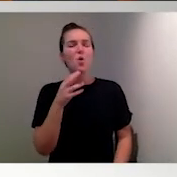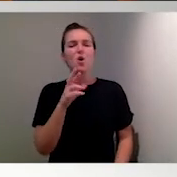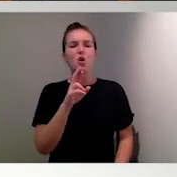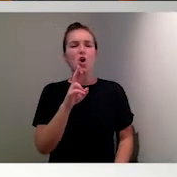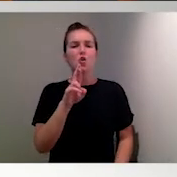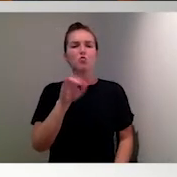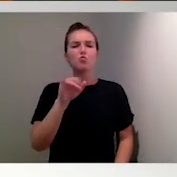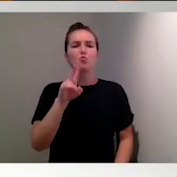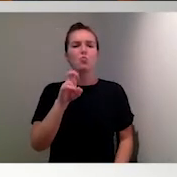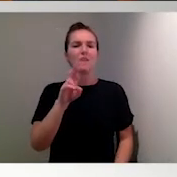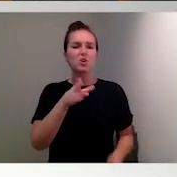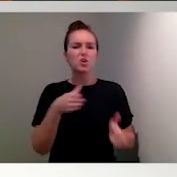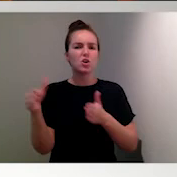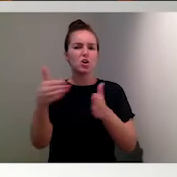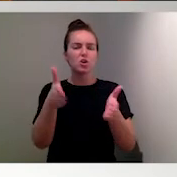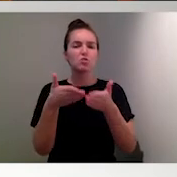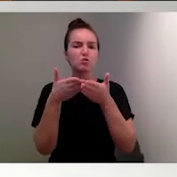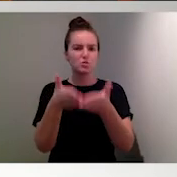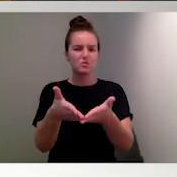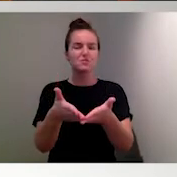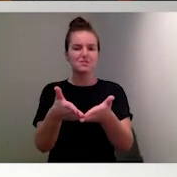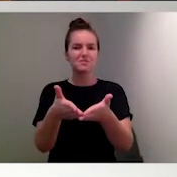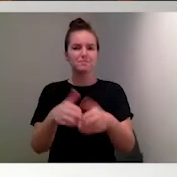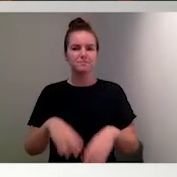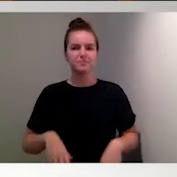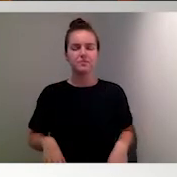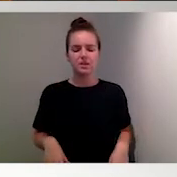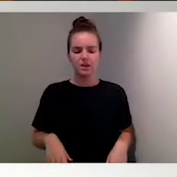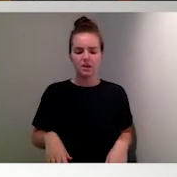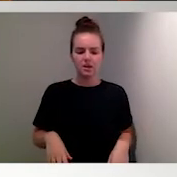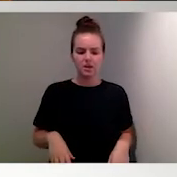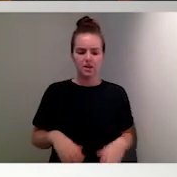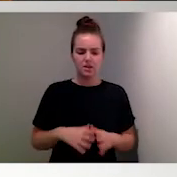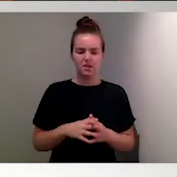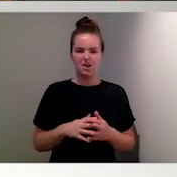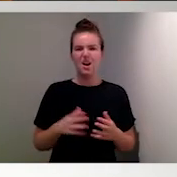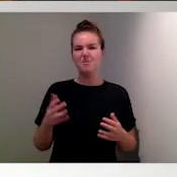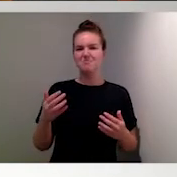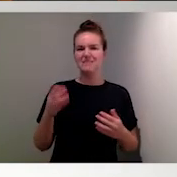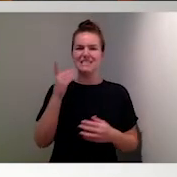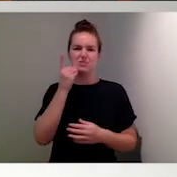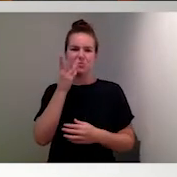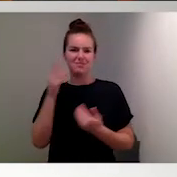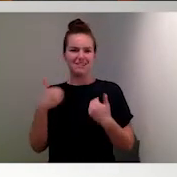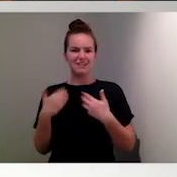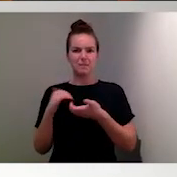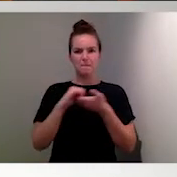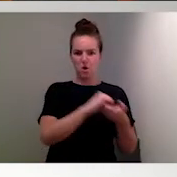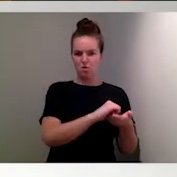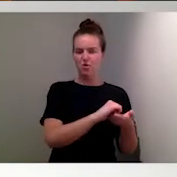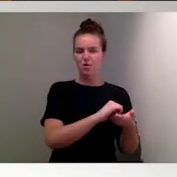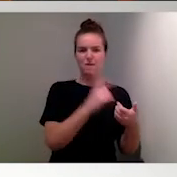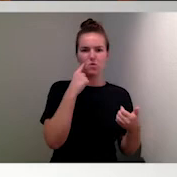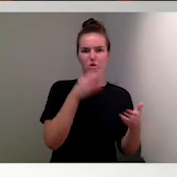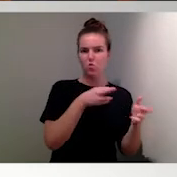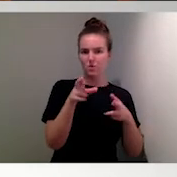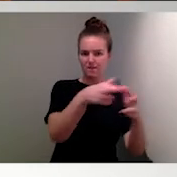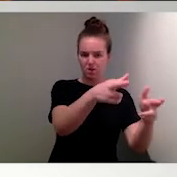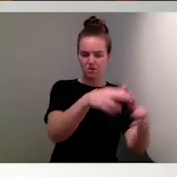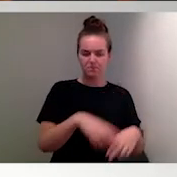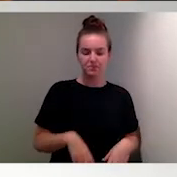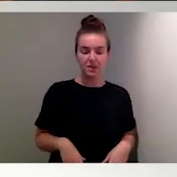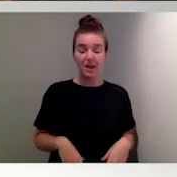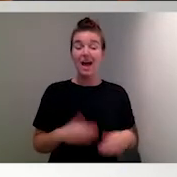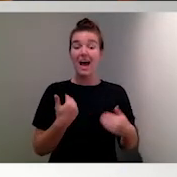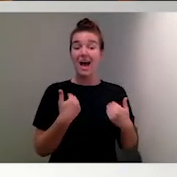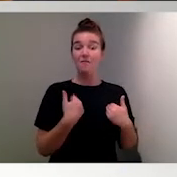Disney, they have one ship that is completely accessible on every deck, and most of their ships are mostly accessible, but it is a